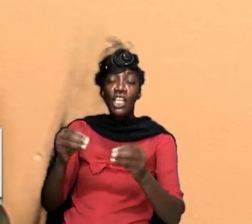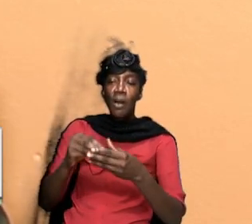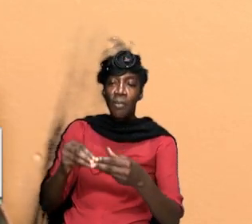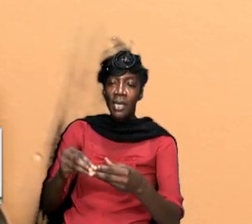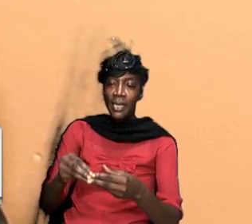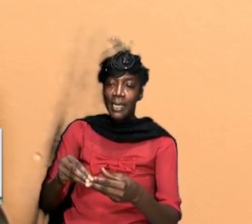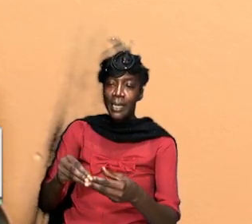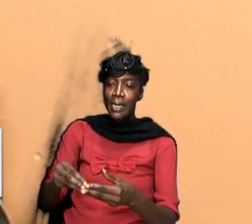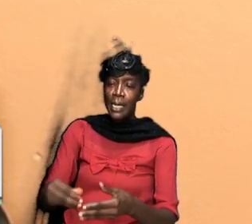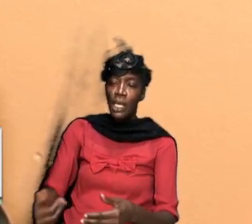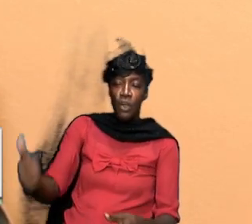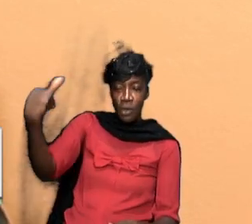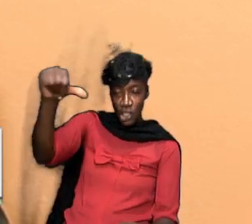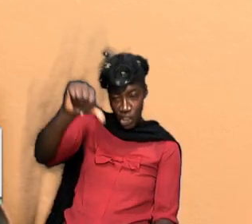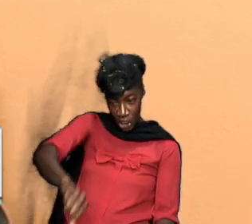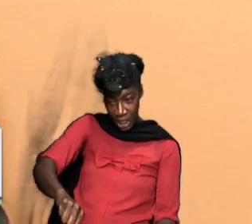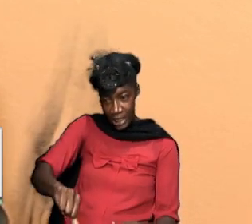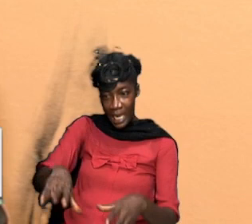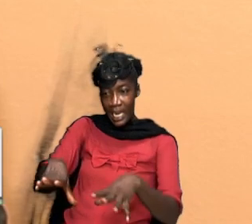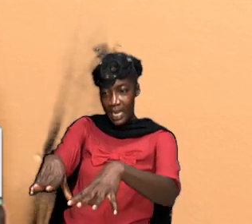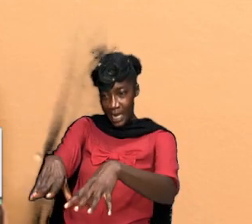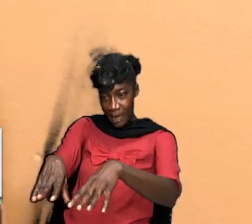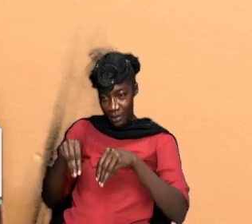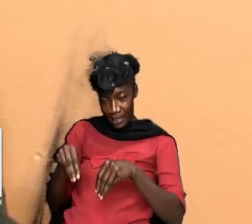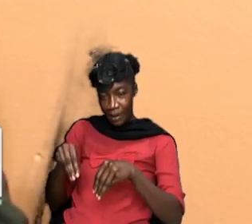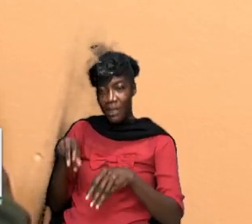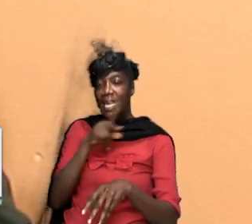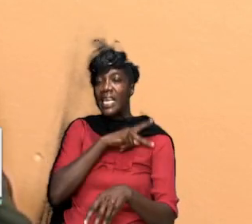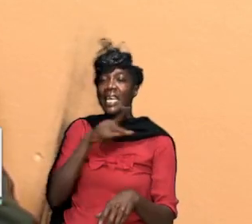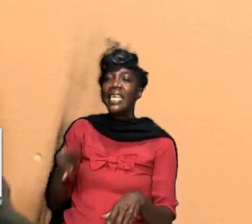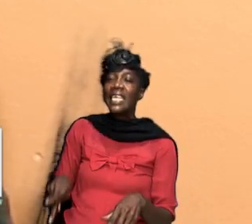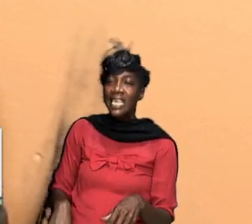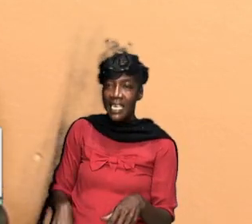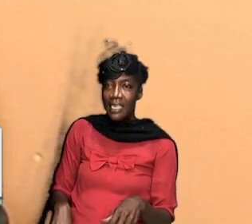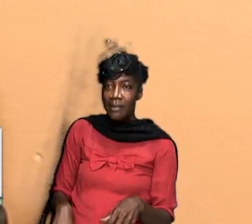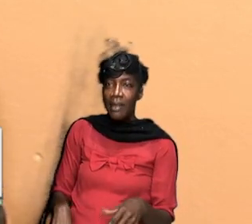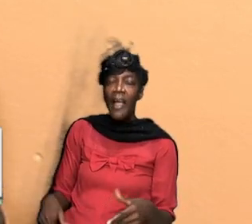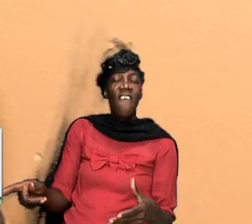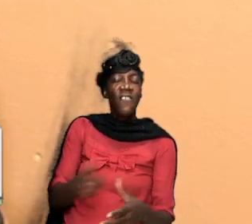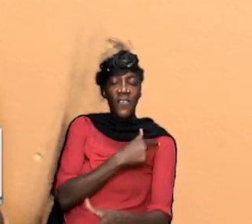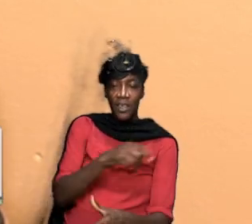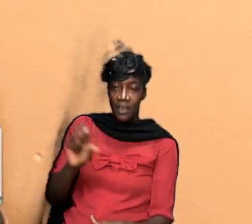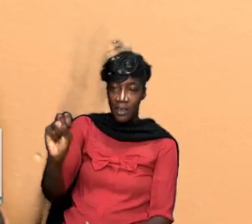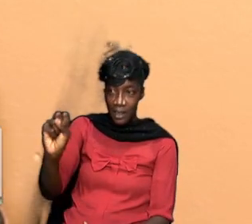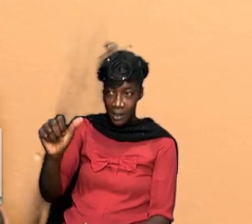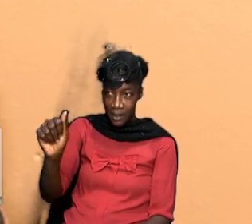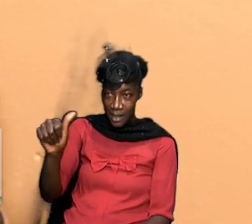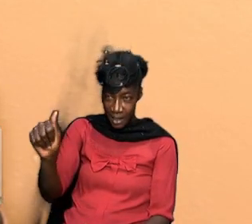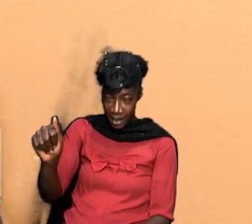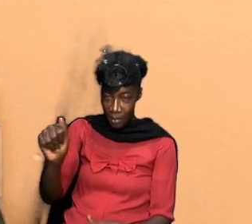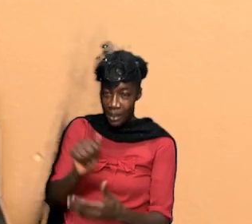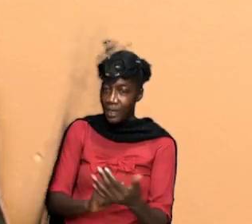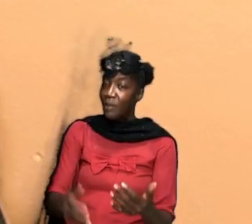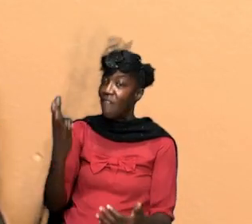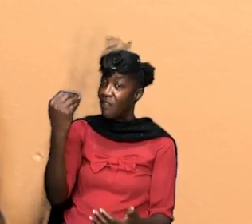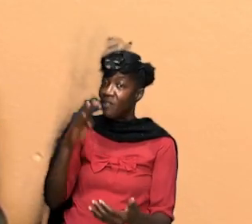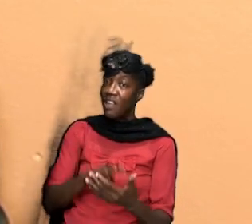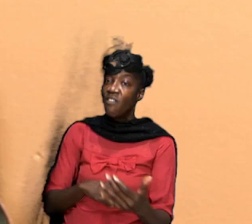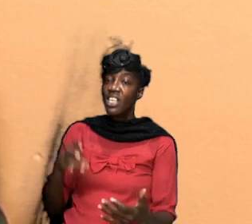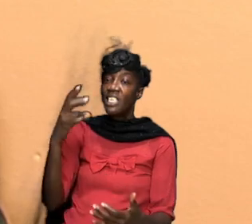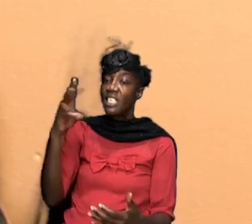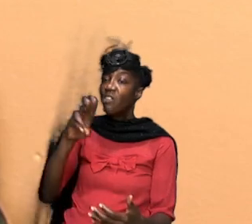the accepted kings. So let us look at what 1 Samuel 15, verse 17 has to say to